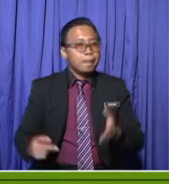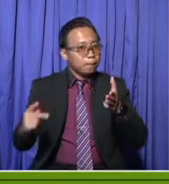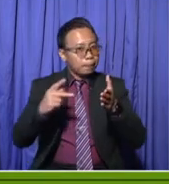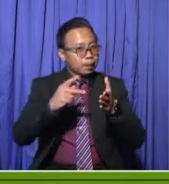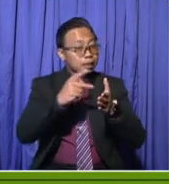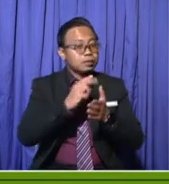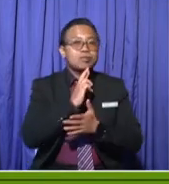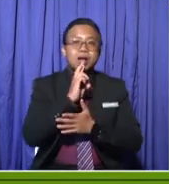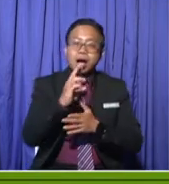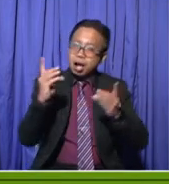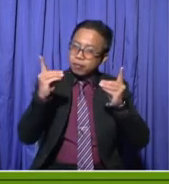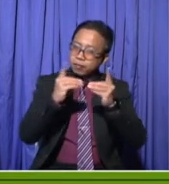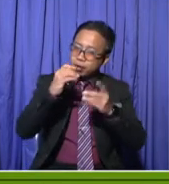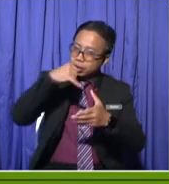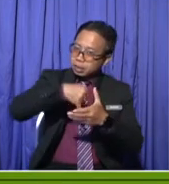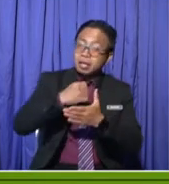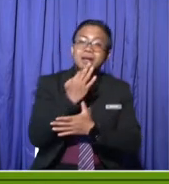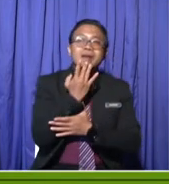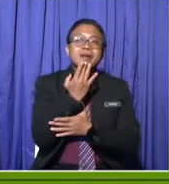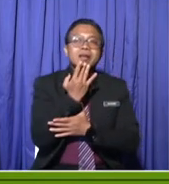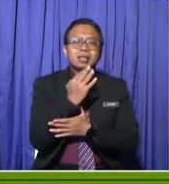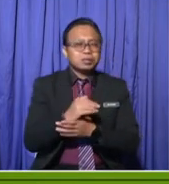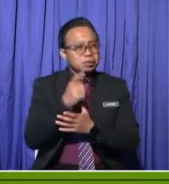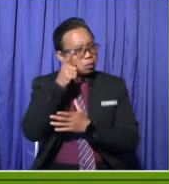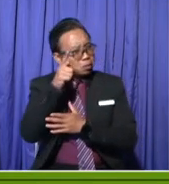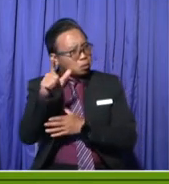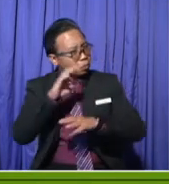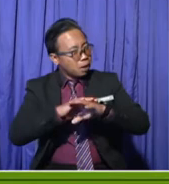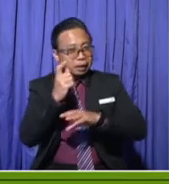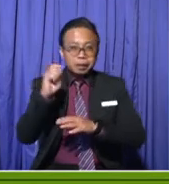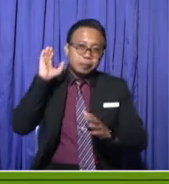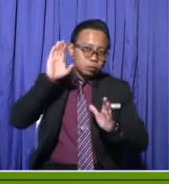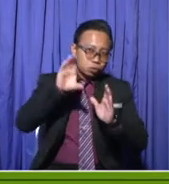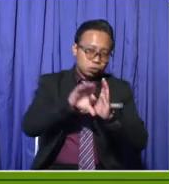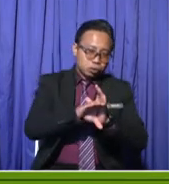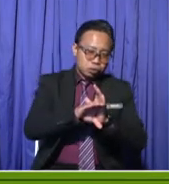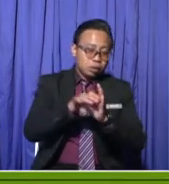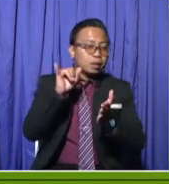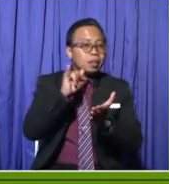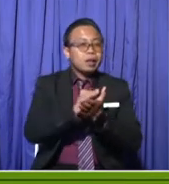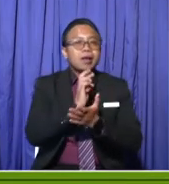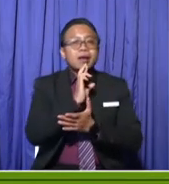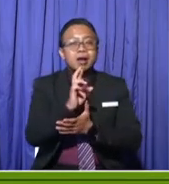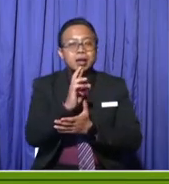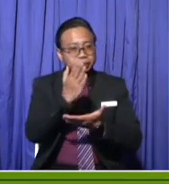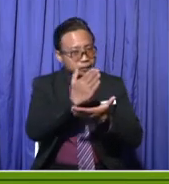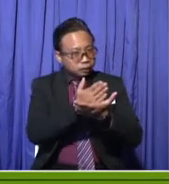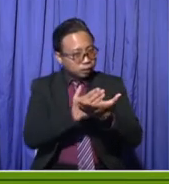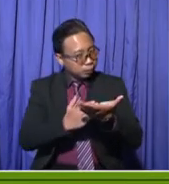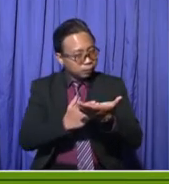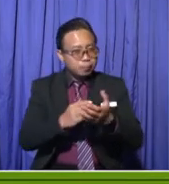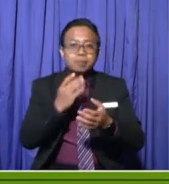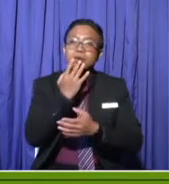Patterns are found in colors. Look at the picture. There are some beautiful